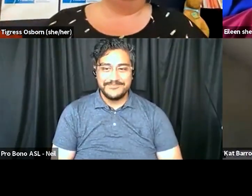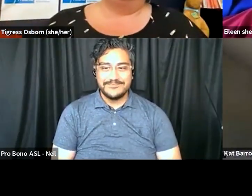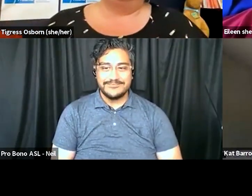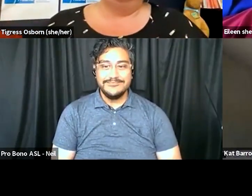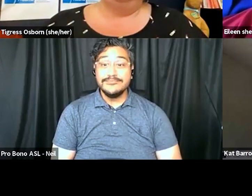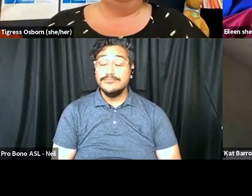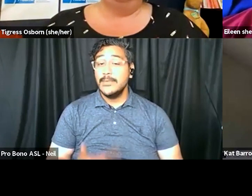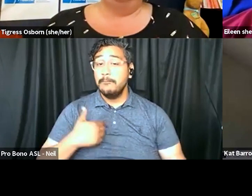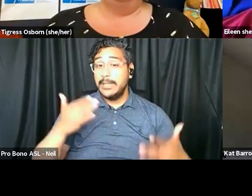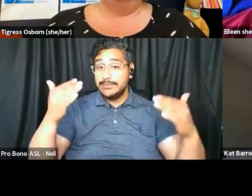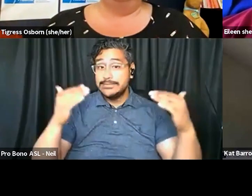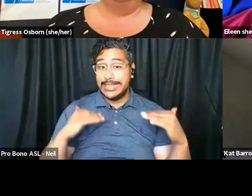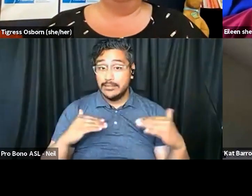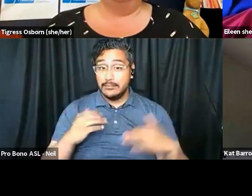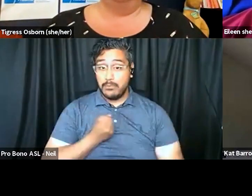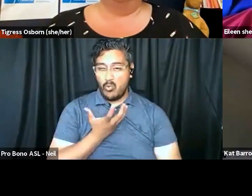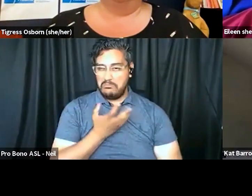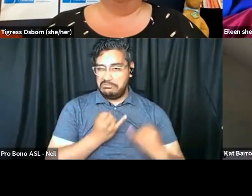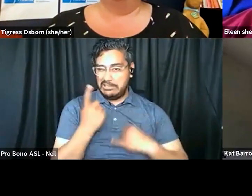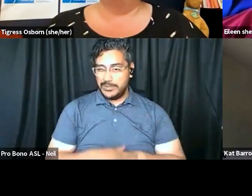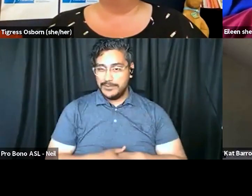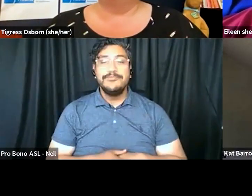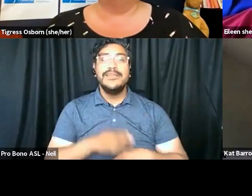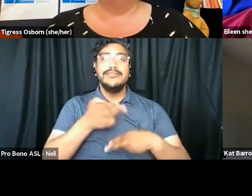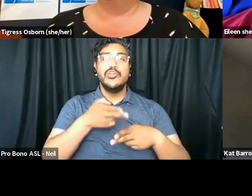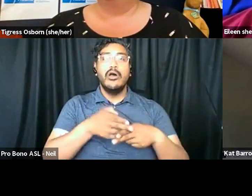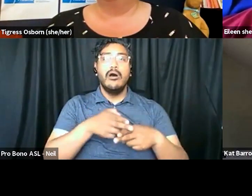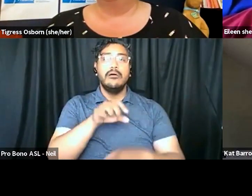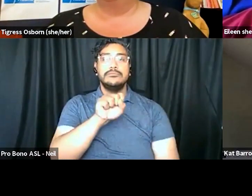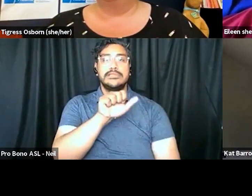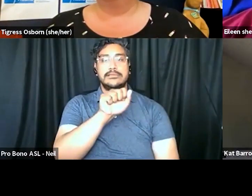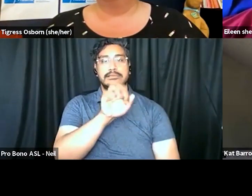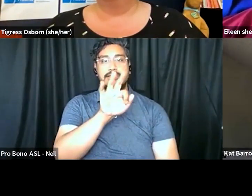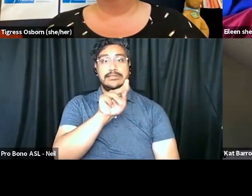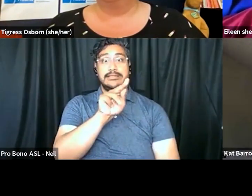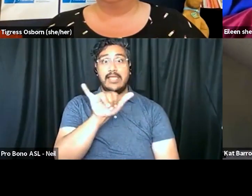My next poem, my last poem, is called Safety Net.